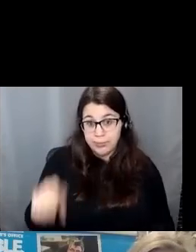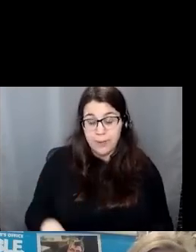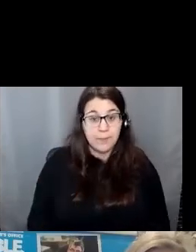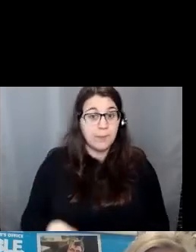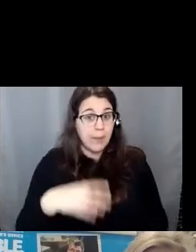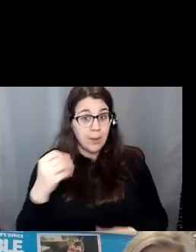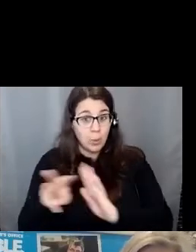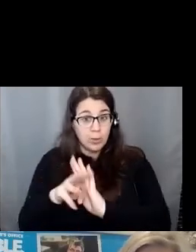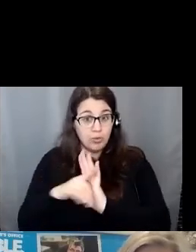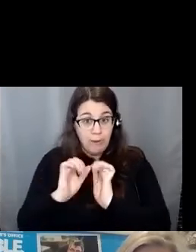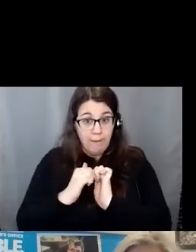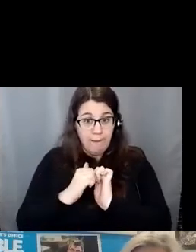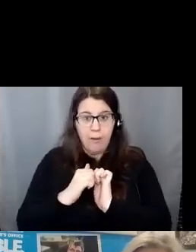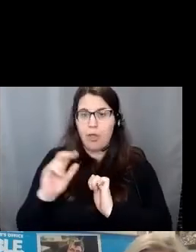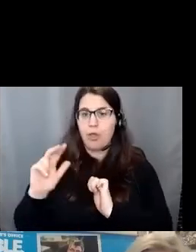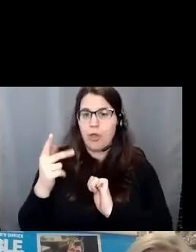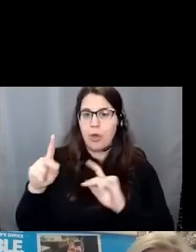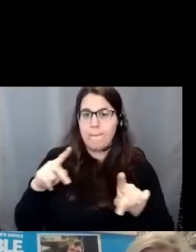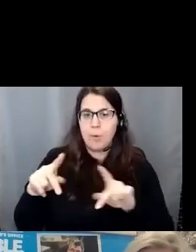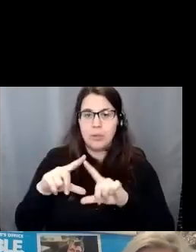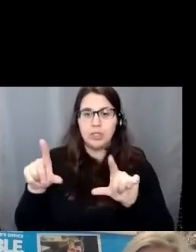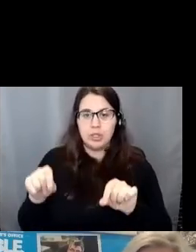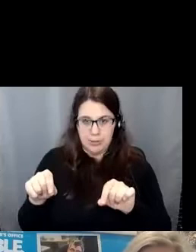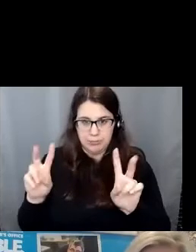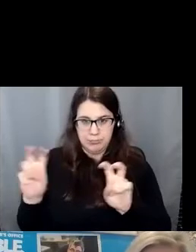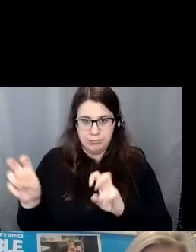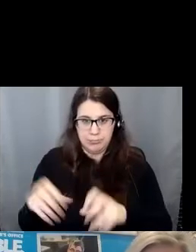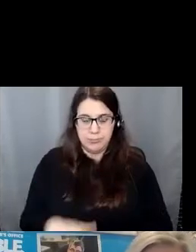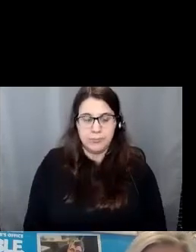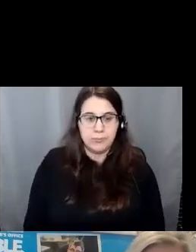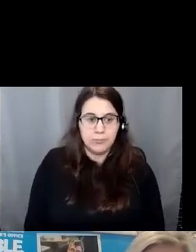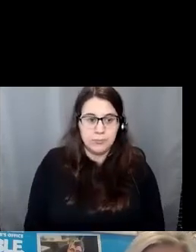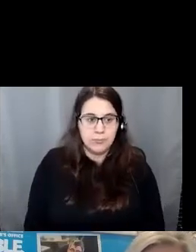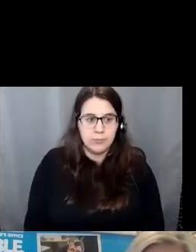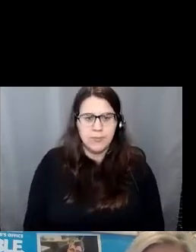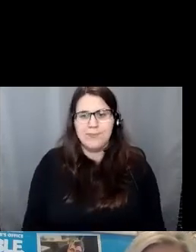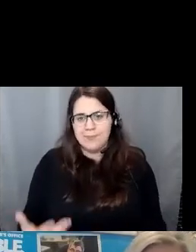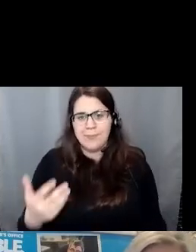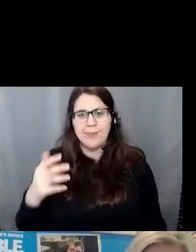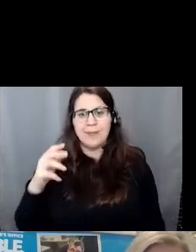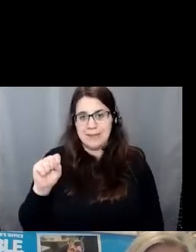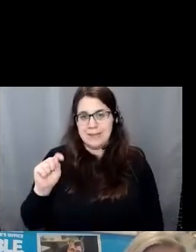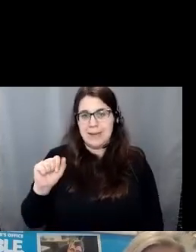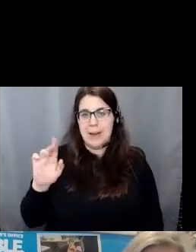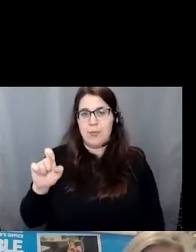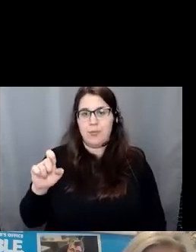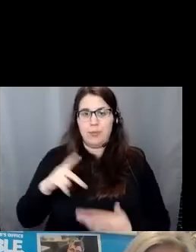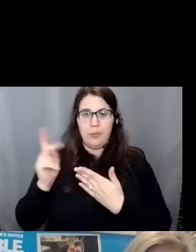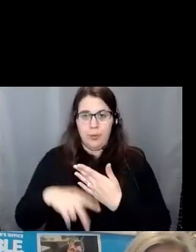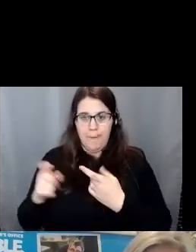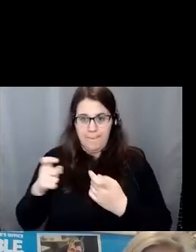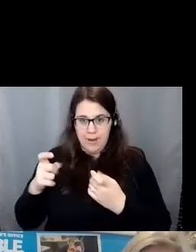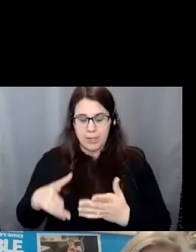by requesting a third-party check. This is where the stable program manager would issue a check